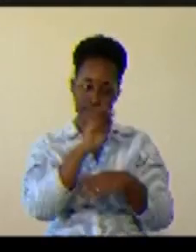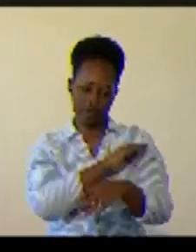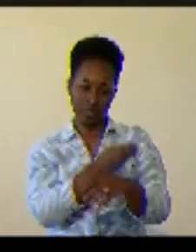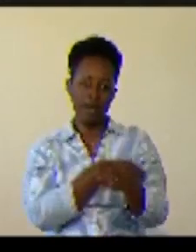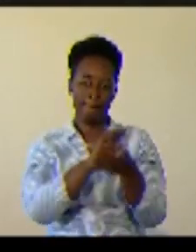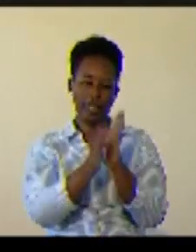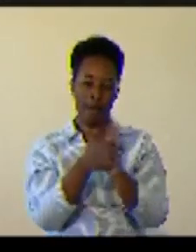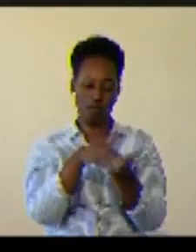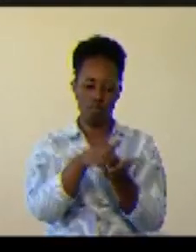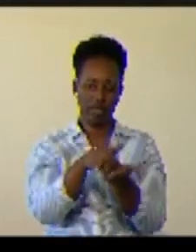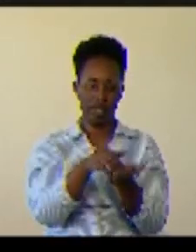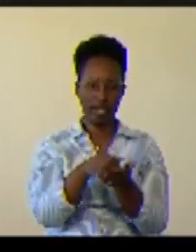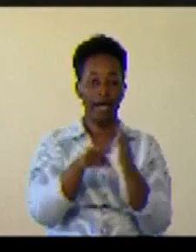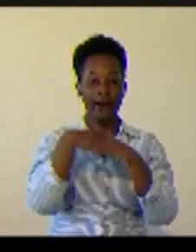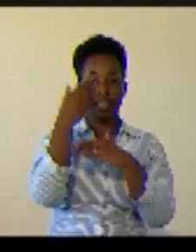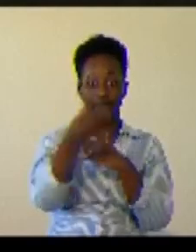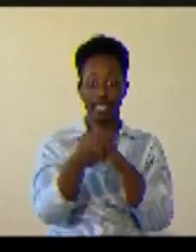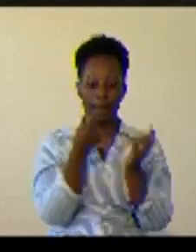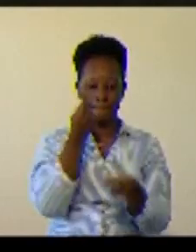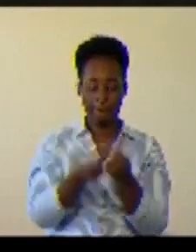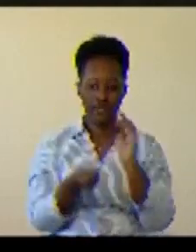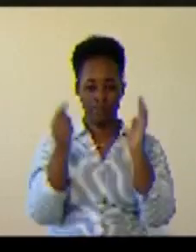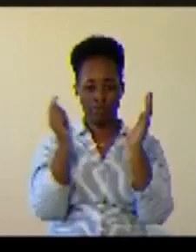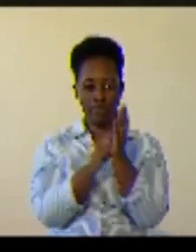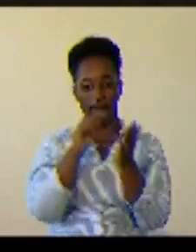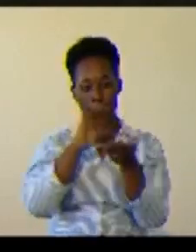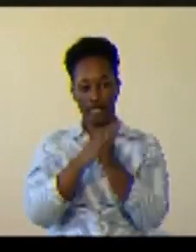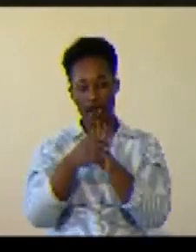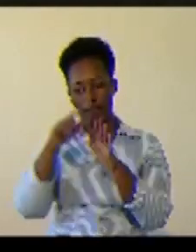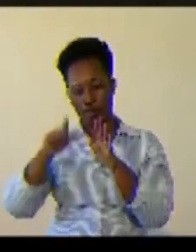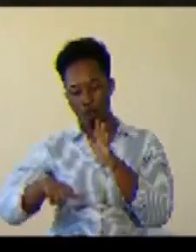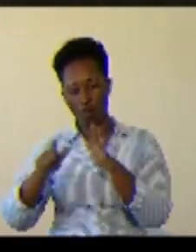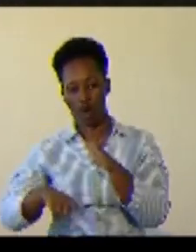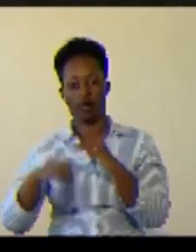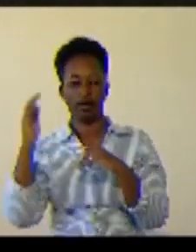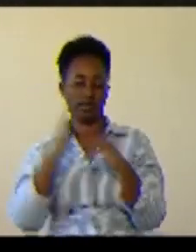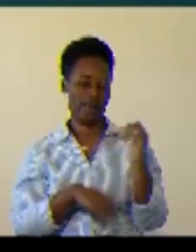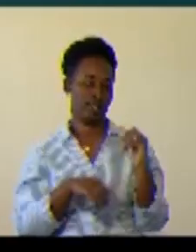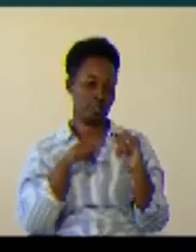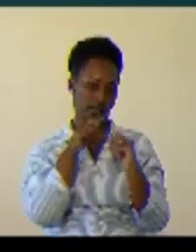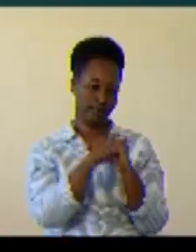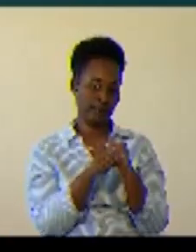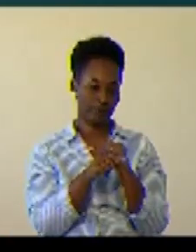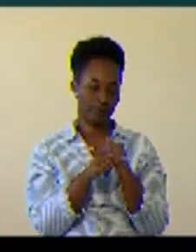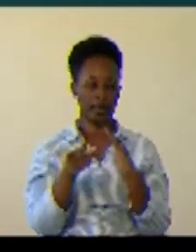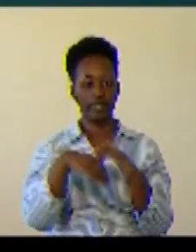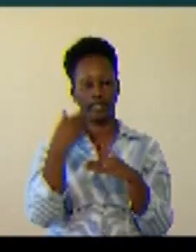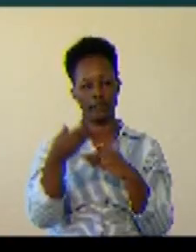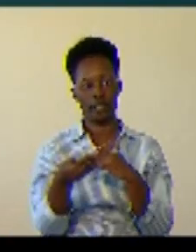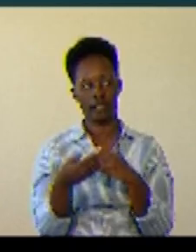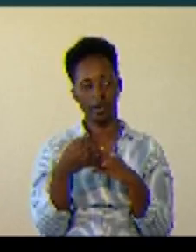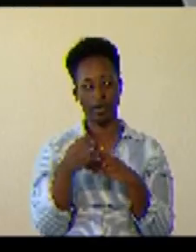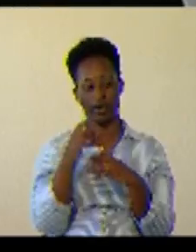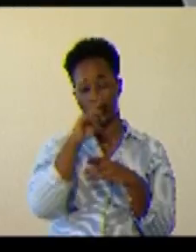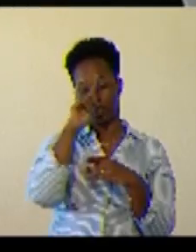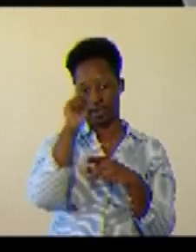weaker, then the melting point becomes lower and lower. So suggestion